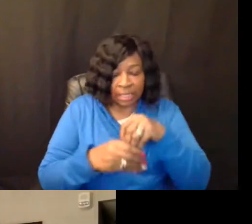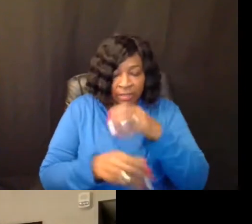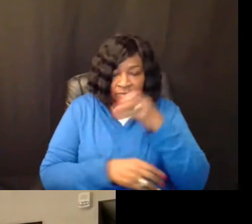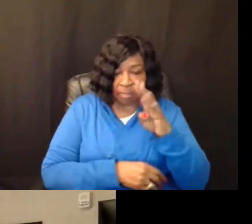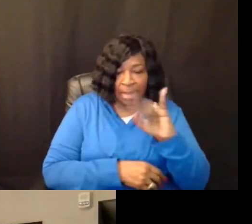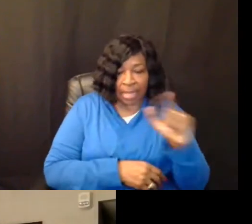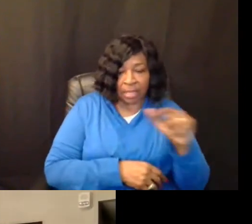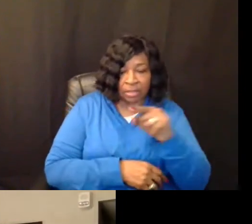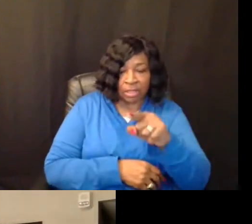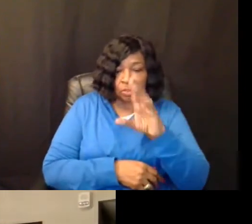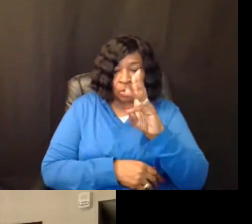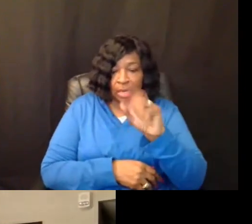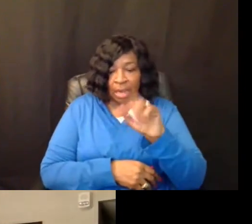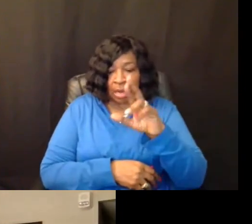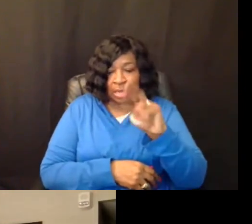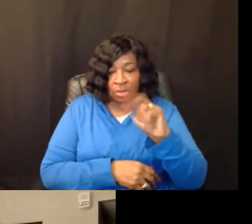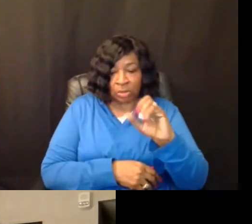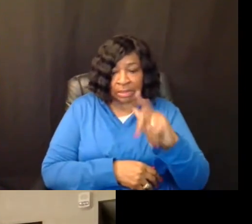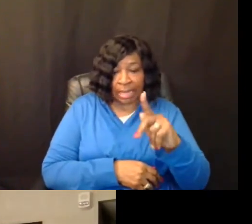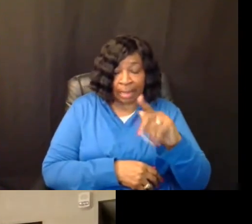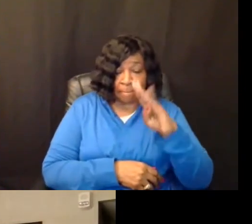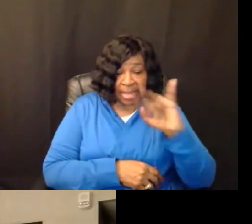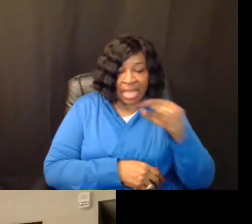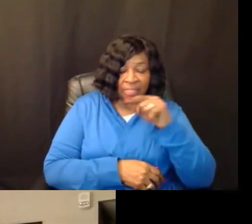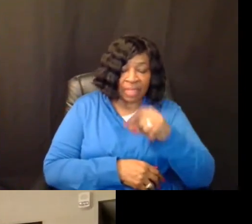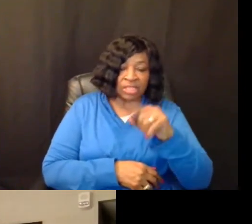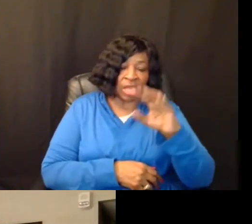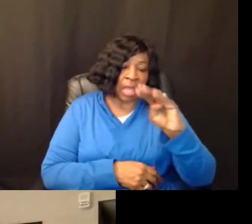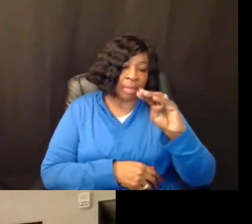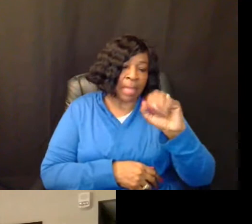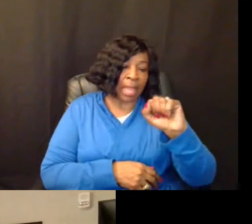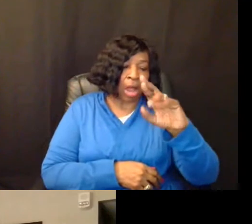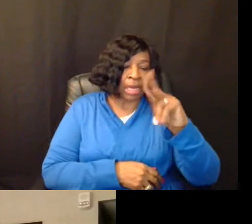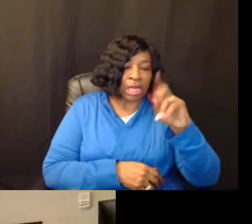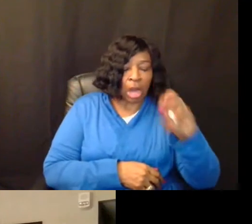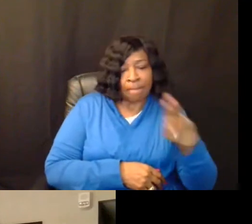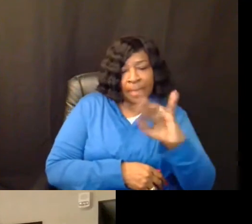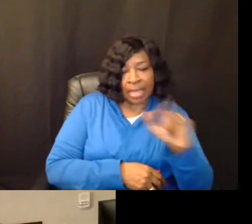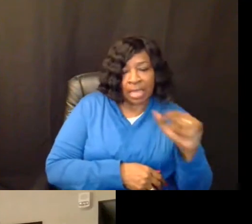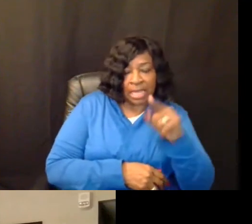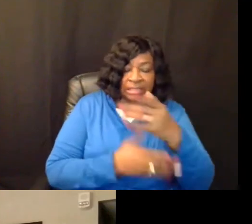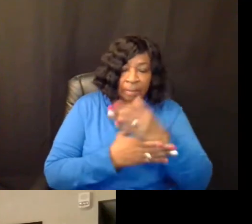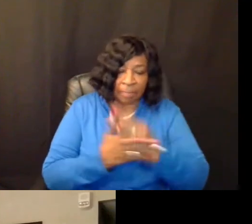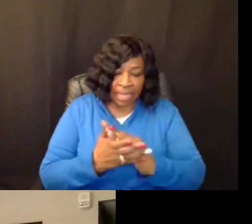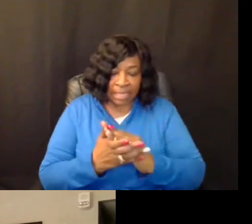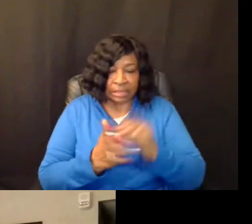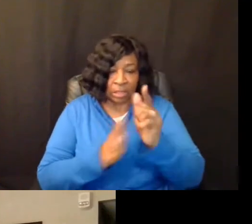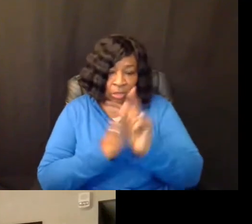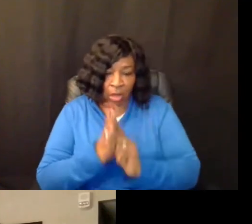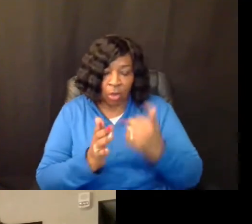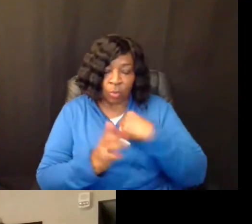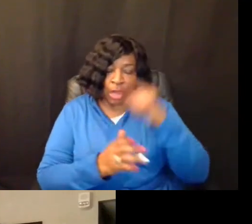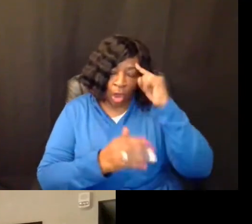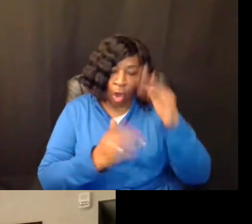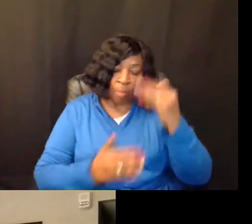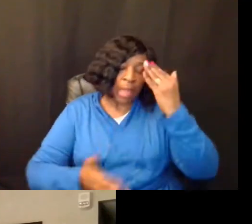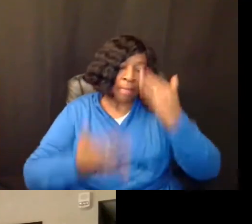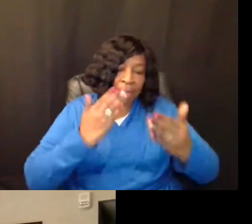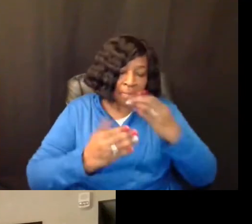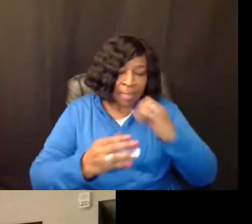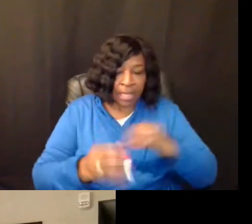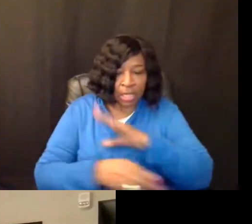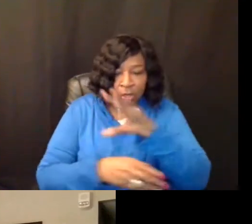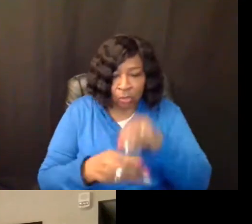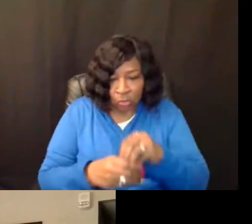Warnock's bill is a marker bill, right? It's an aspirational piece of legislation that we hope may be included, or some groups hope may be included in